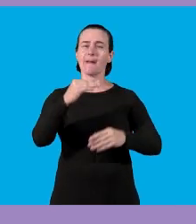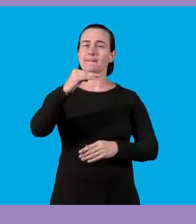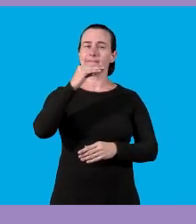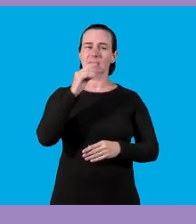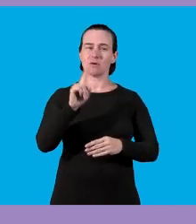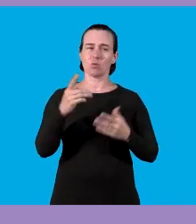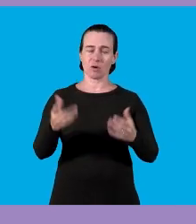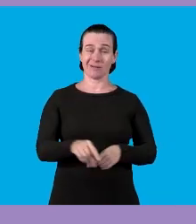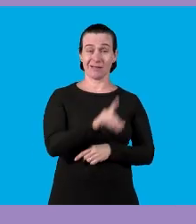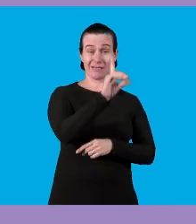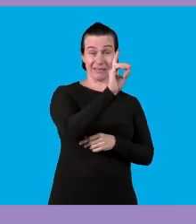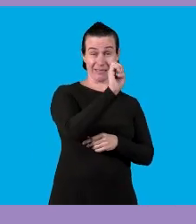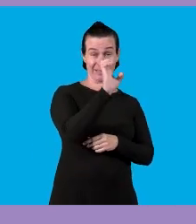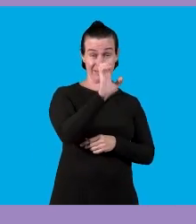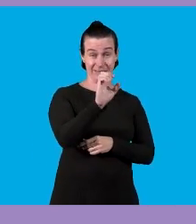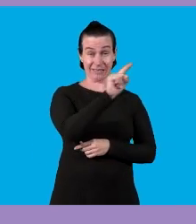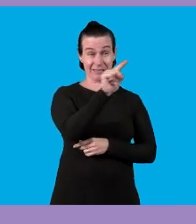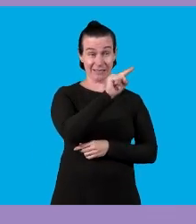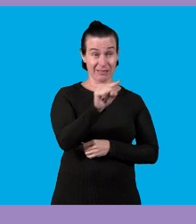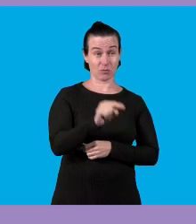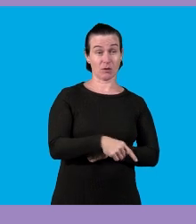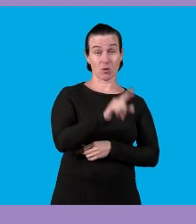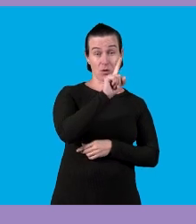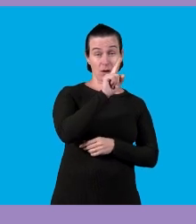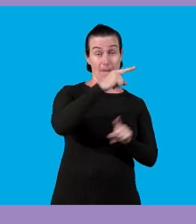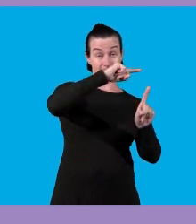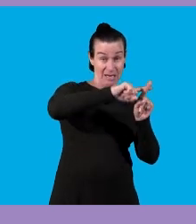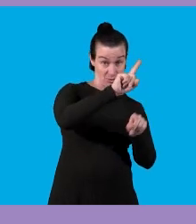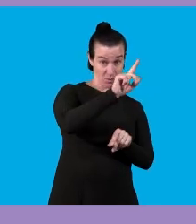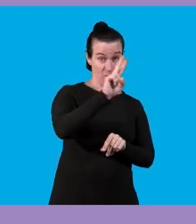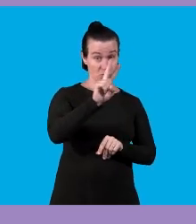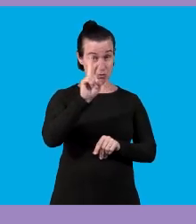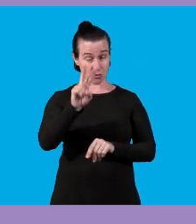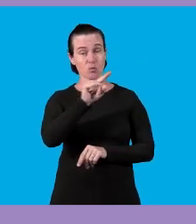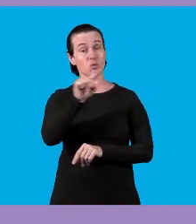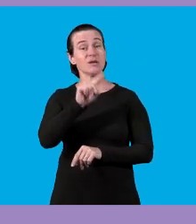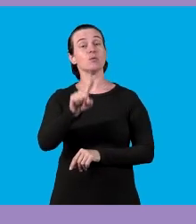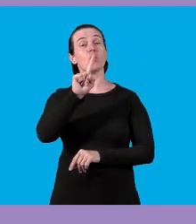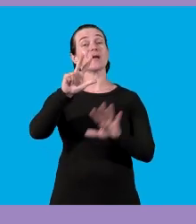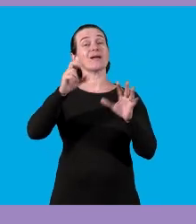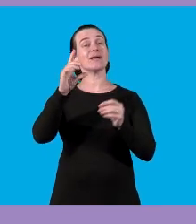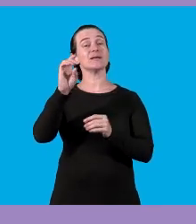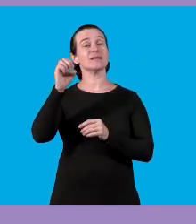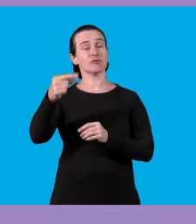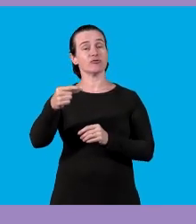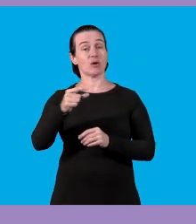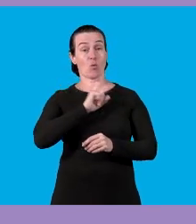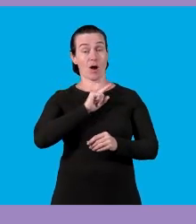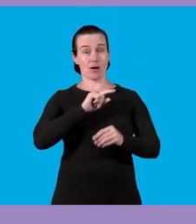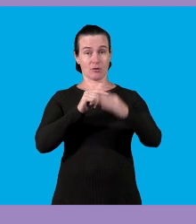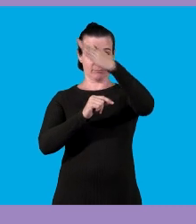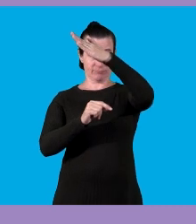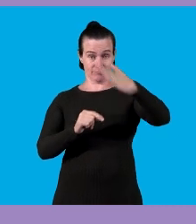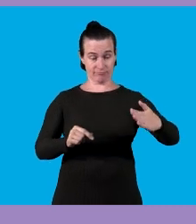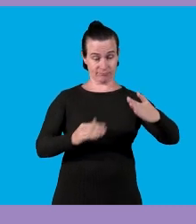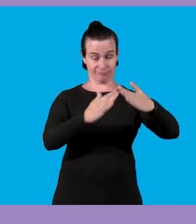plus 122 degrees equals to 180, because angles,